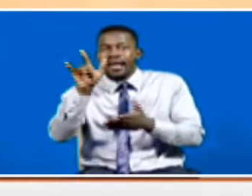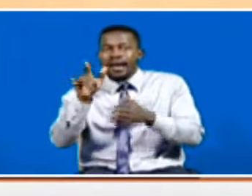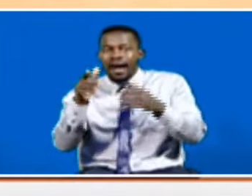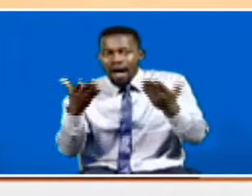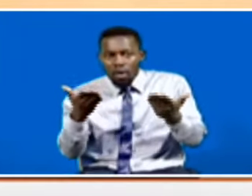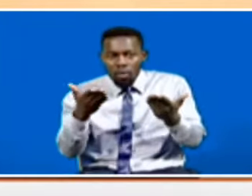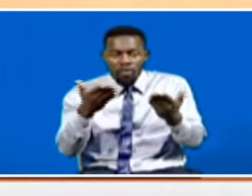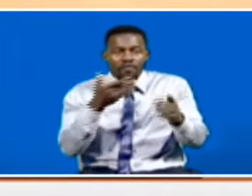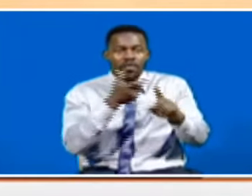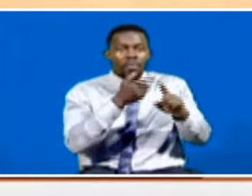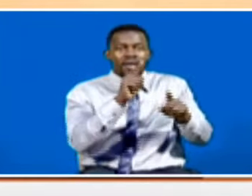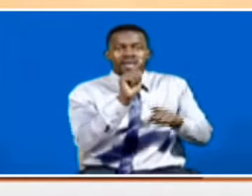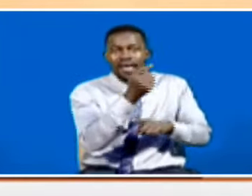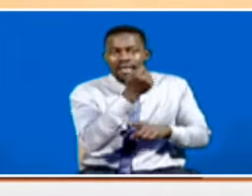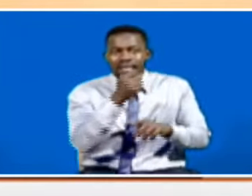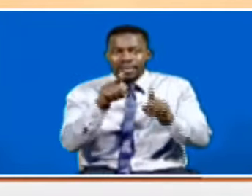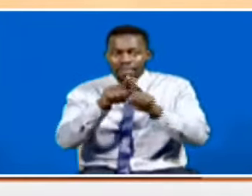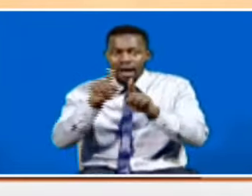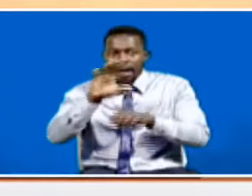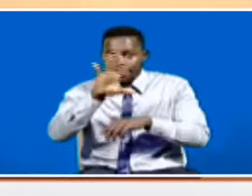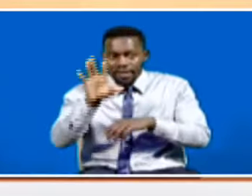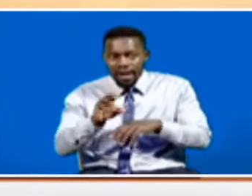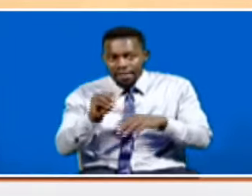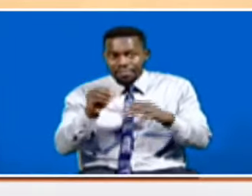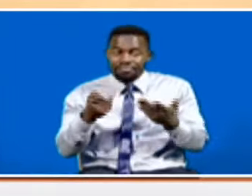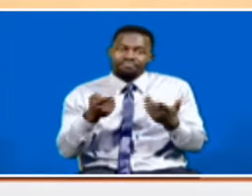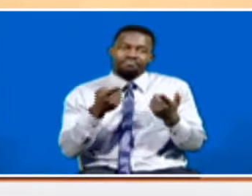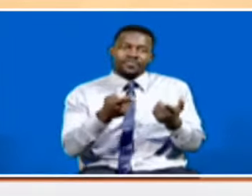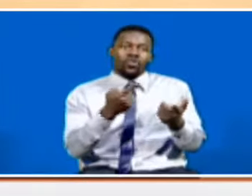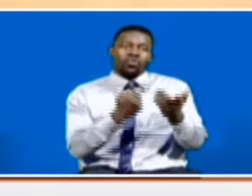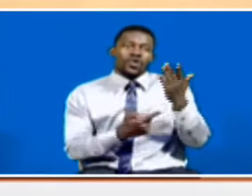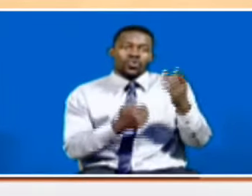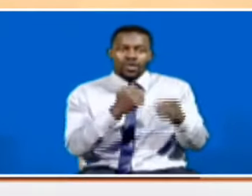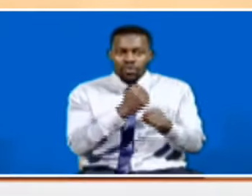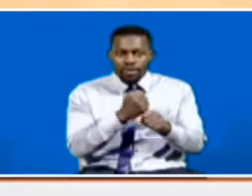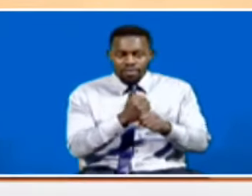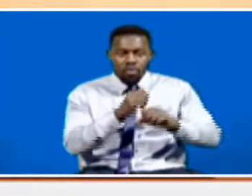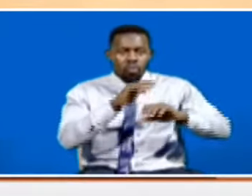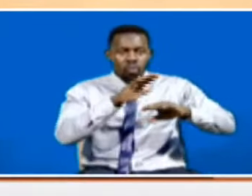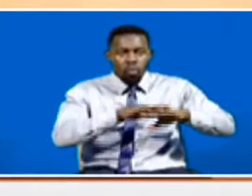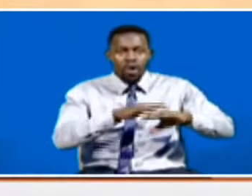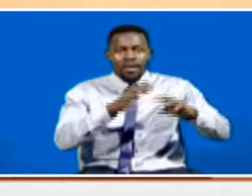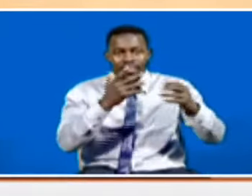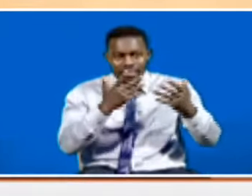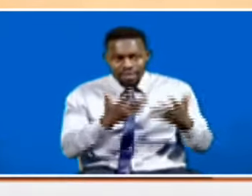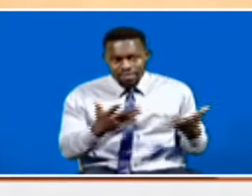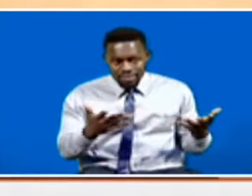for Africa? And this is one way of doing it, to make sure that goods are getting to the places they're